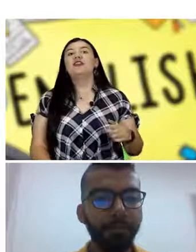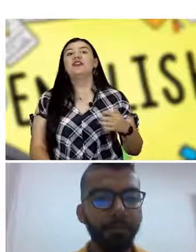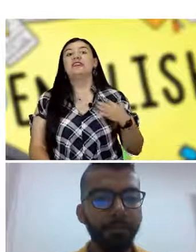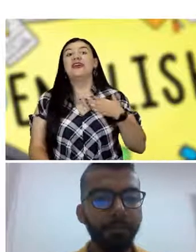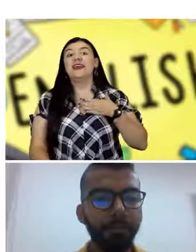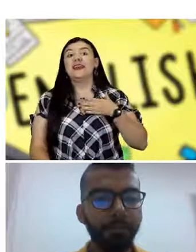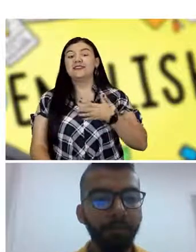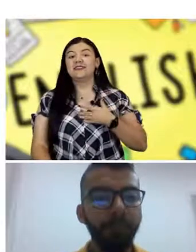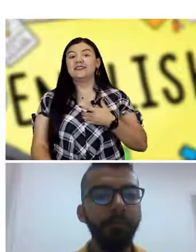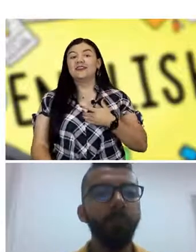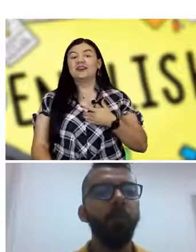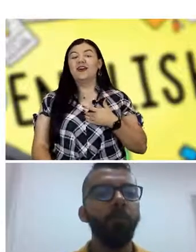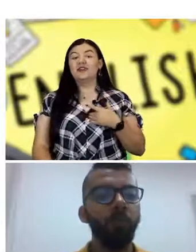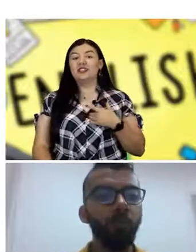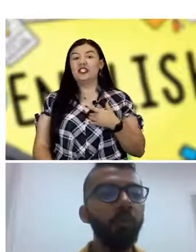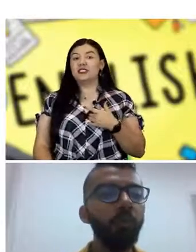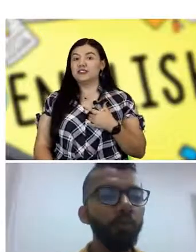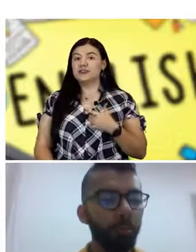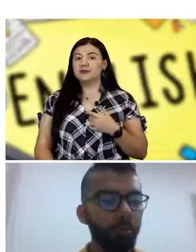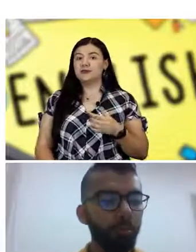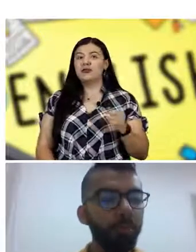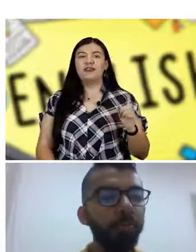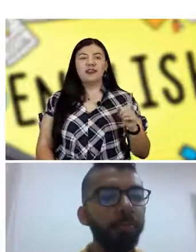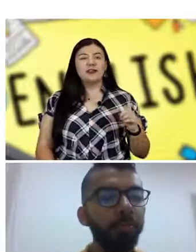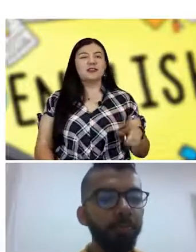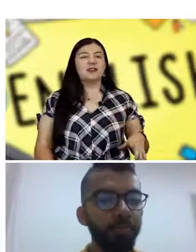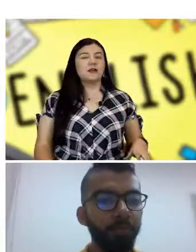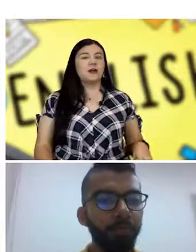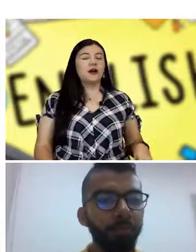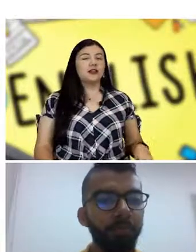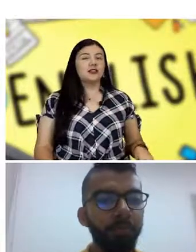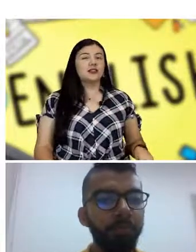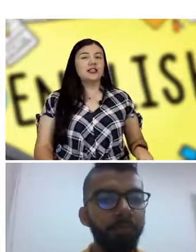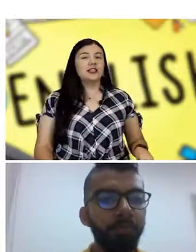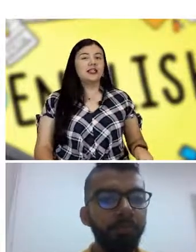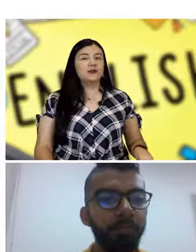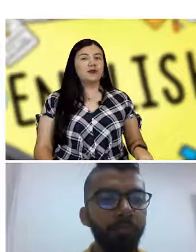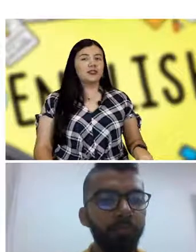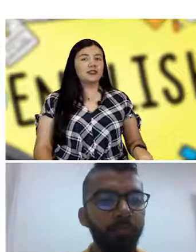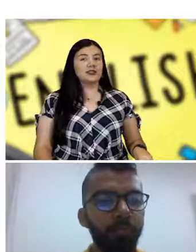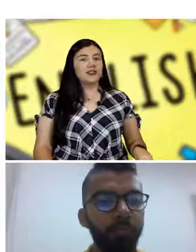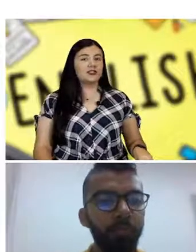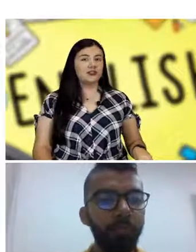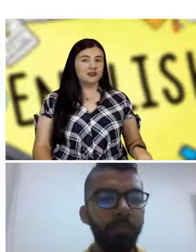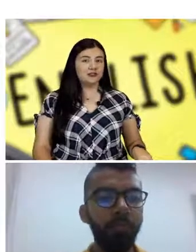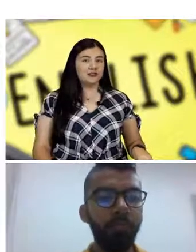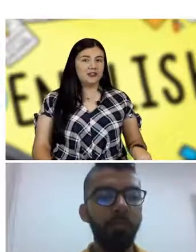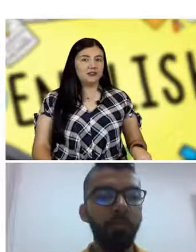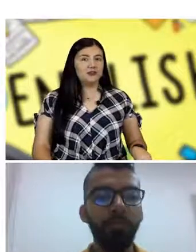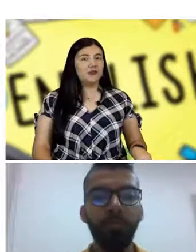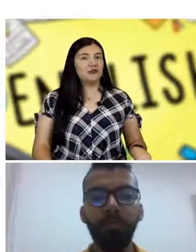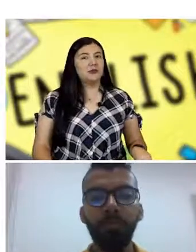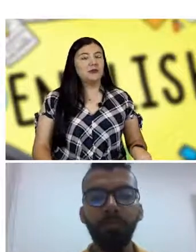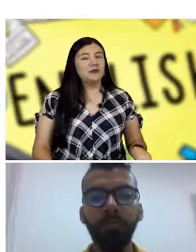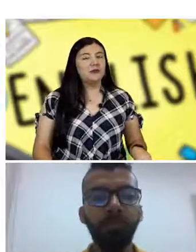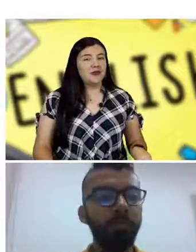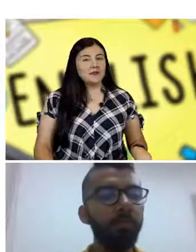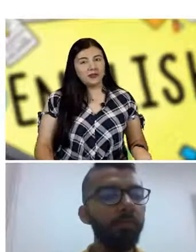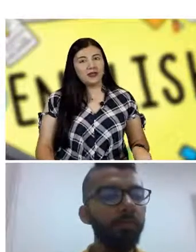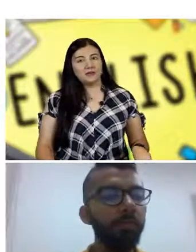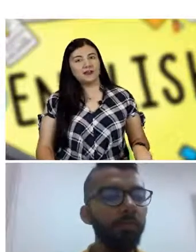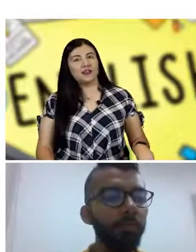How do you call this? Oh, Jesus, we didn't see that part in the presentation. Do you